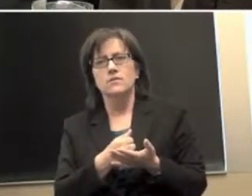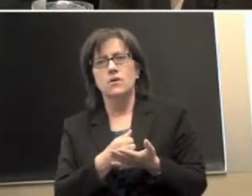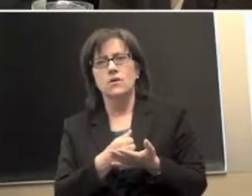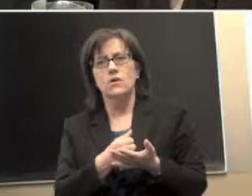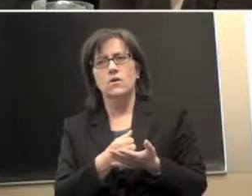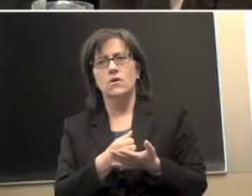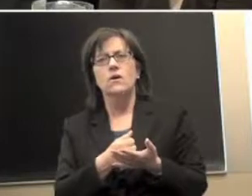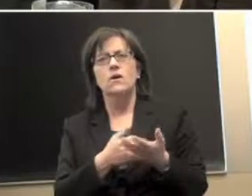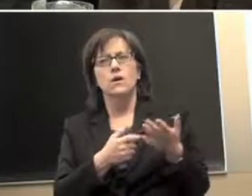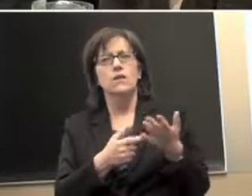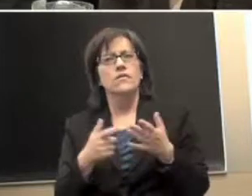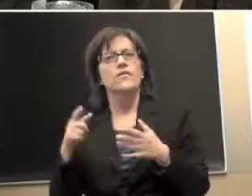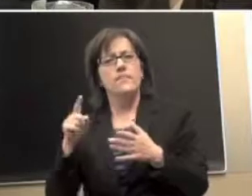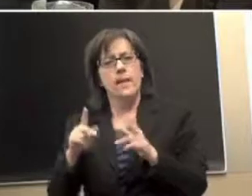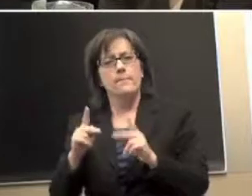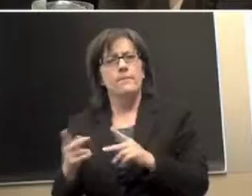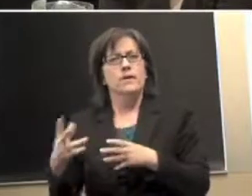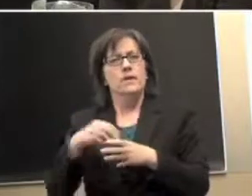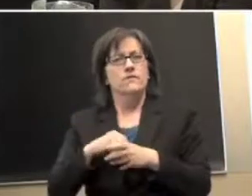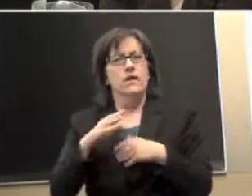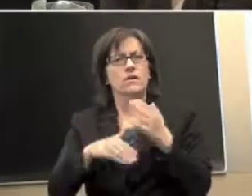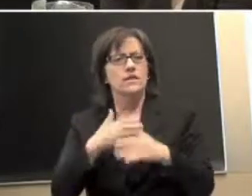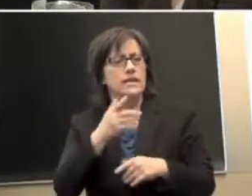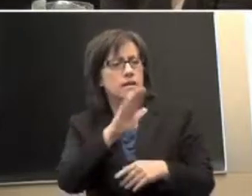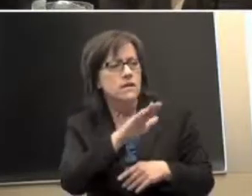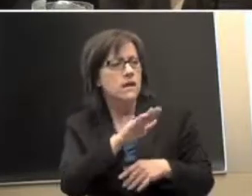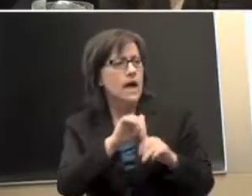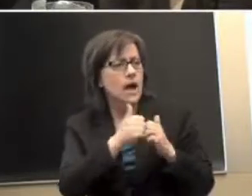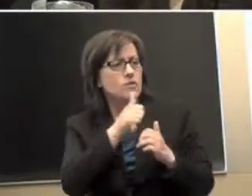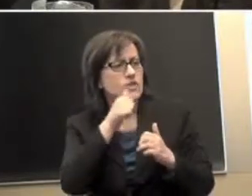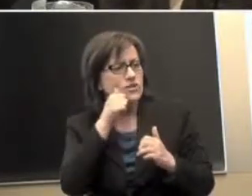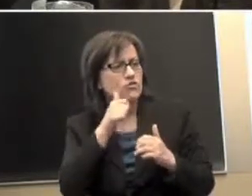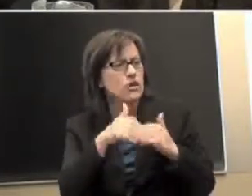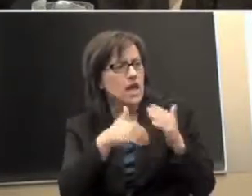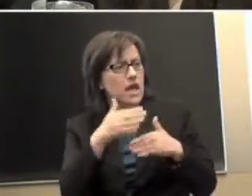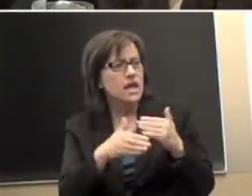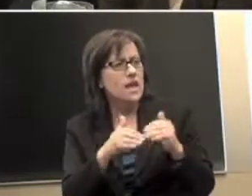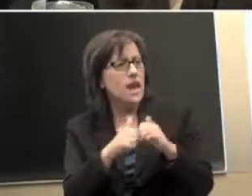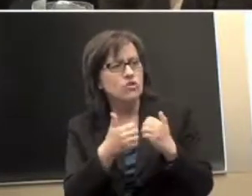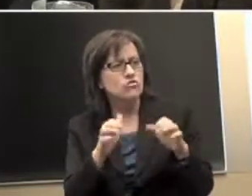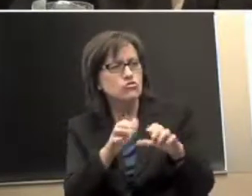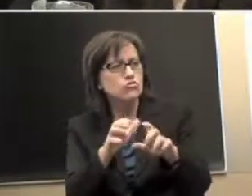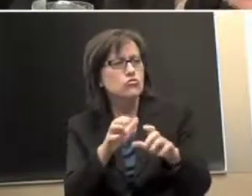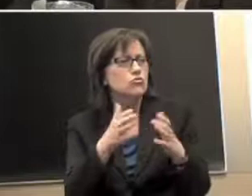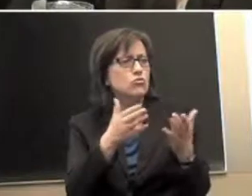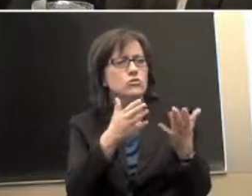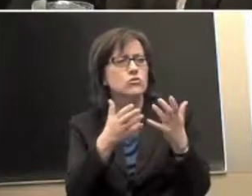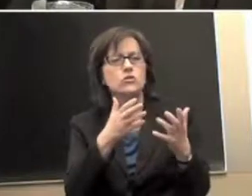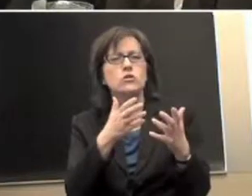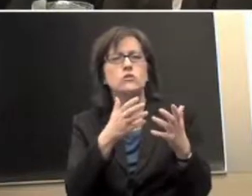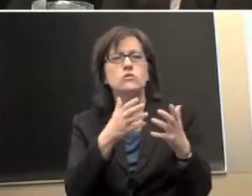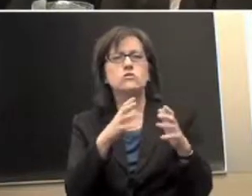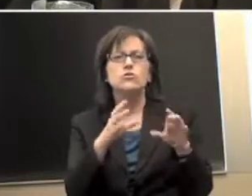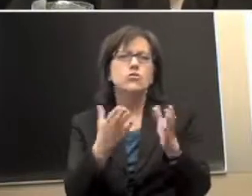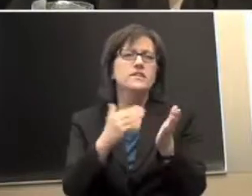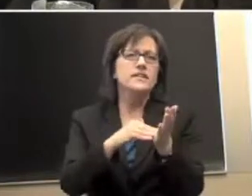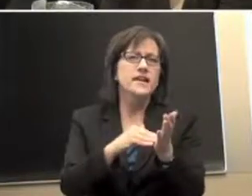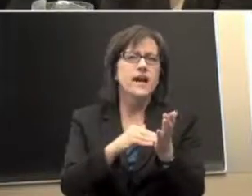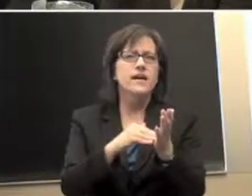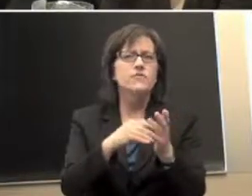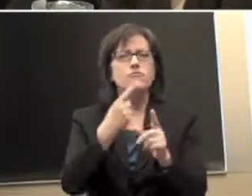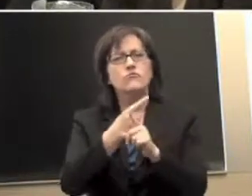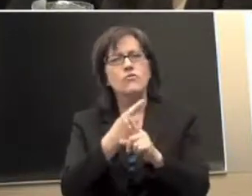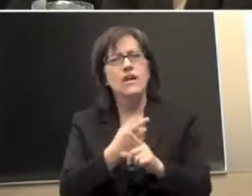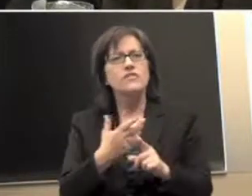you'd want to process, how did yesterday go, what went well, how did you do that, can we reproduce X, Y, and Z for